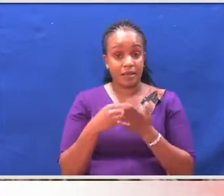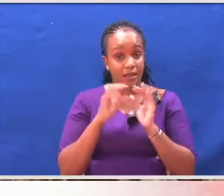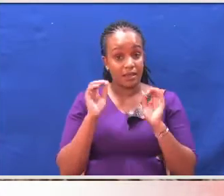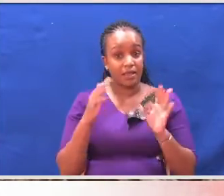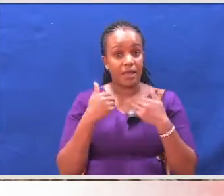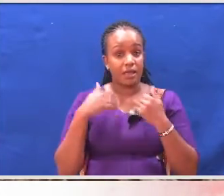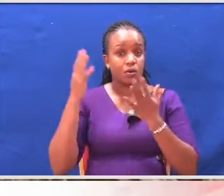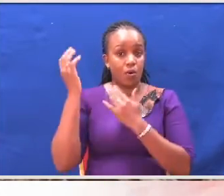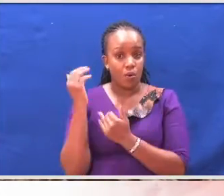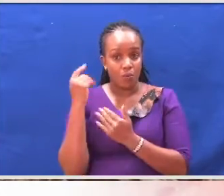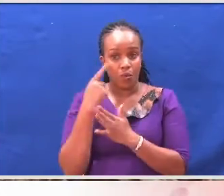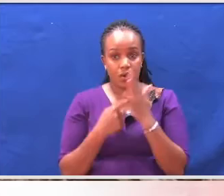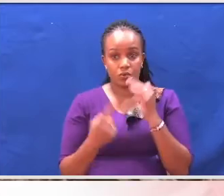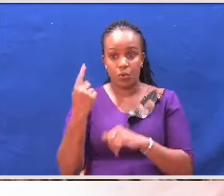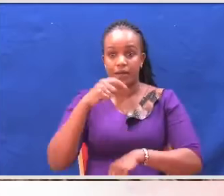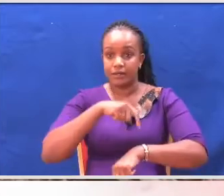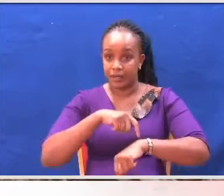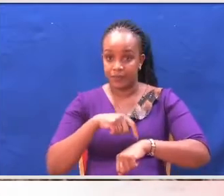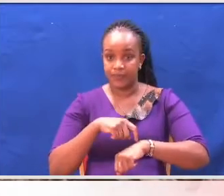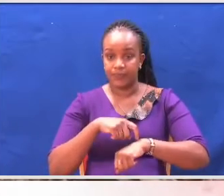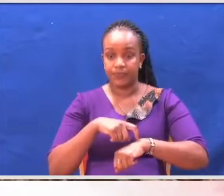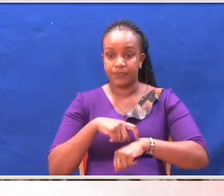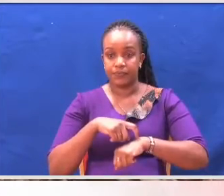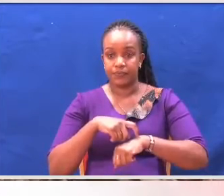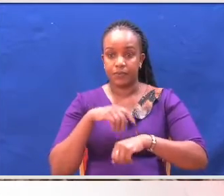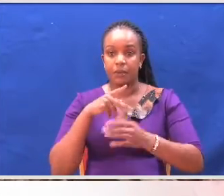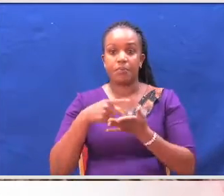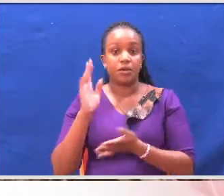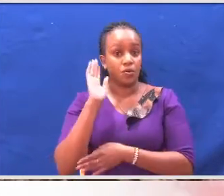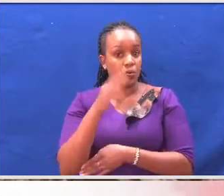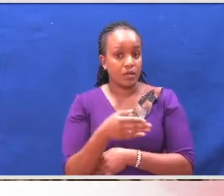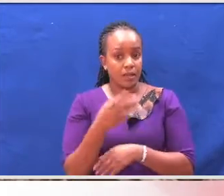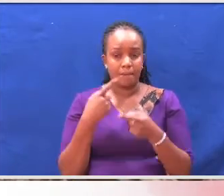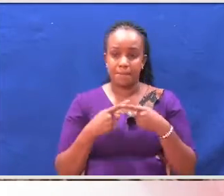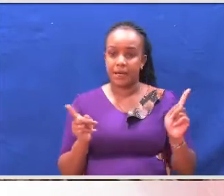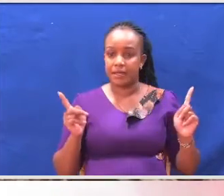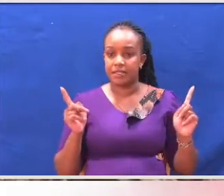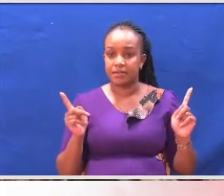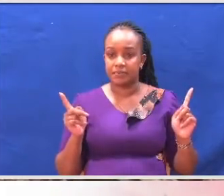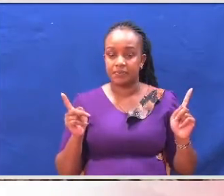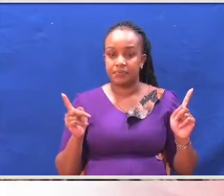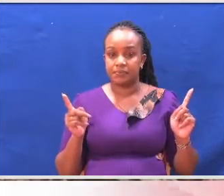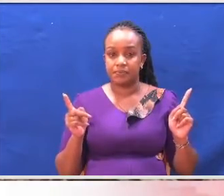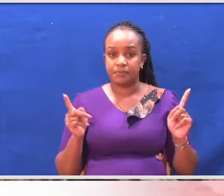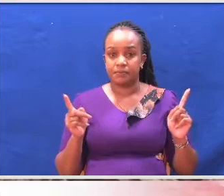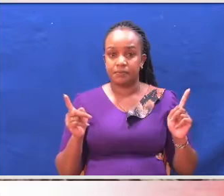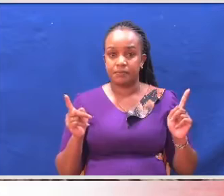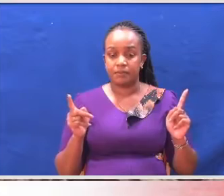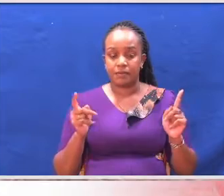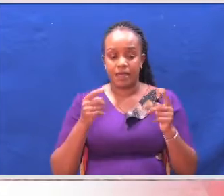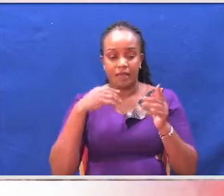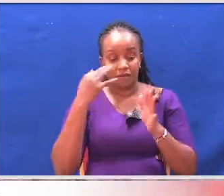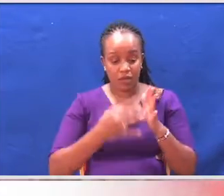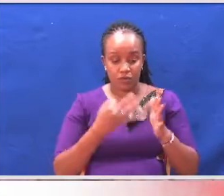matumaini ya kuwa siku moja watakuja kufanya nini? Kuwalipa, lakini kafla binifu, mashini